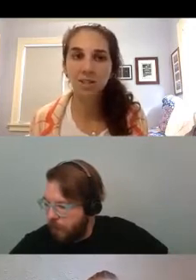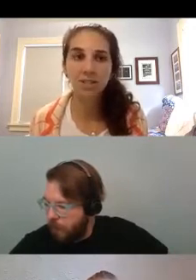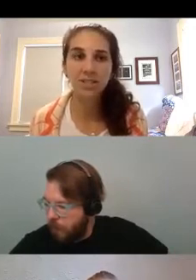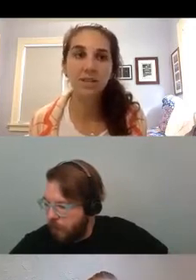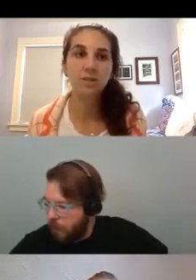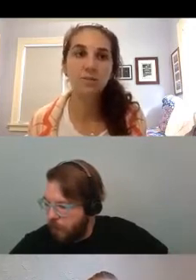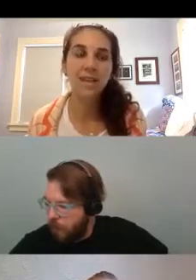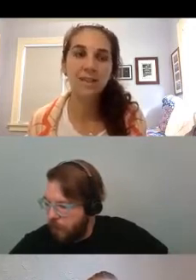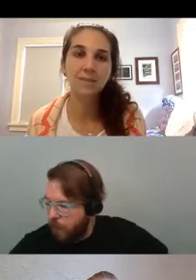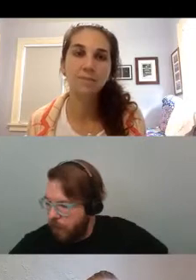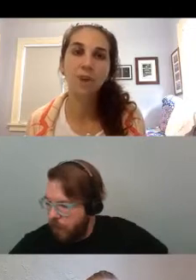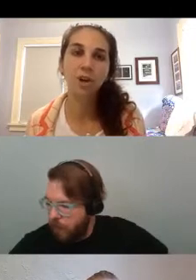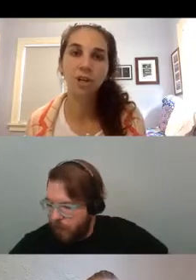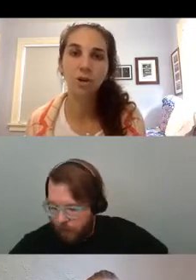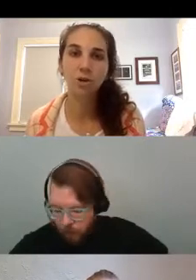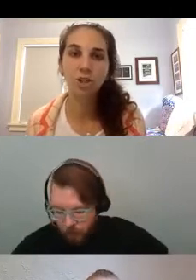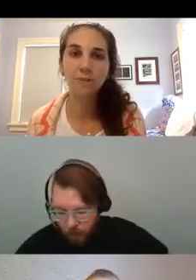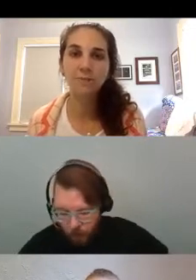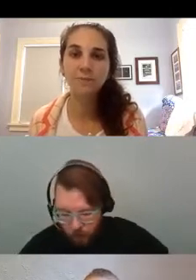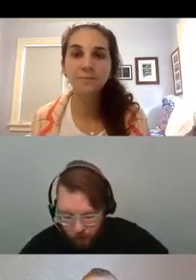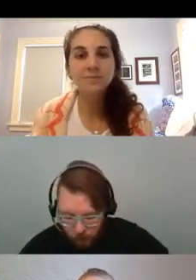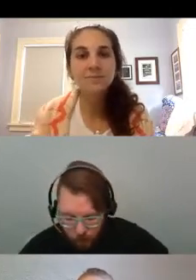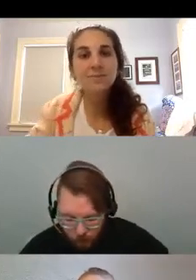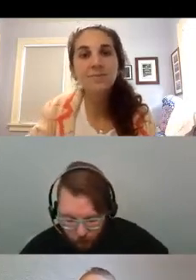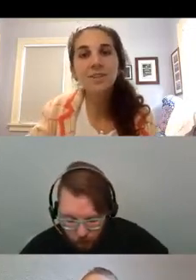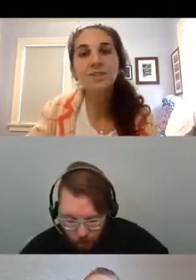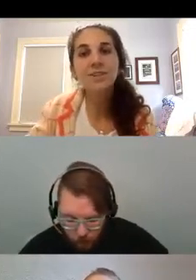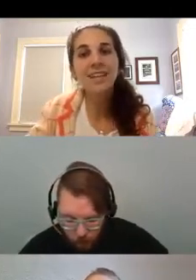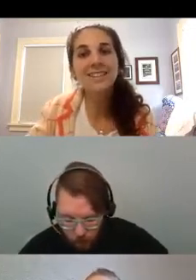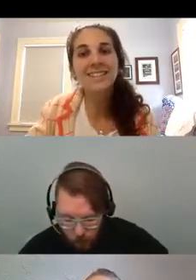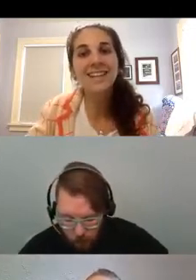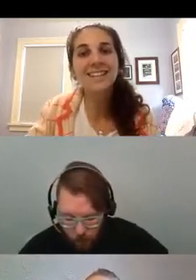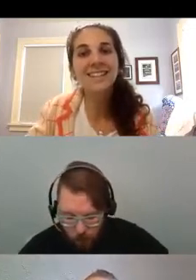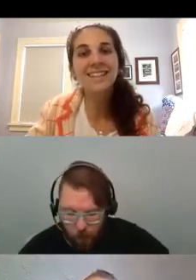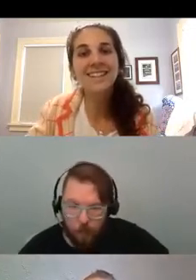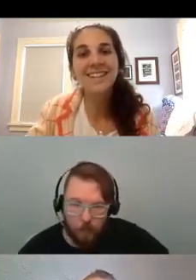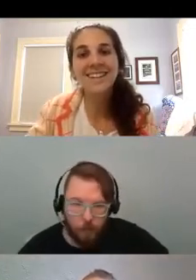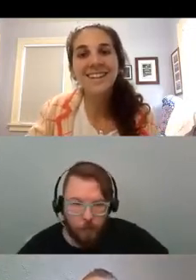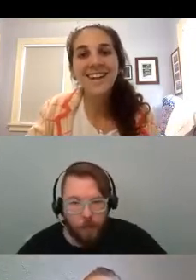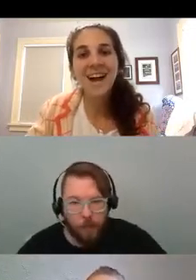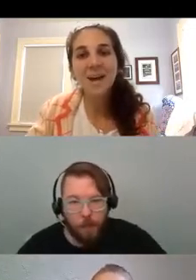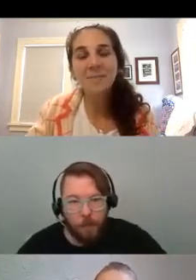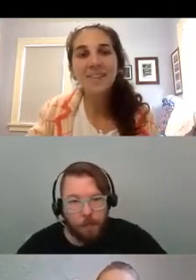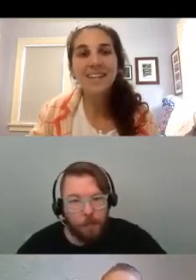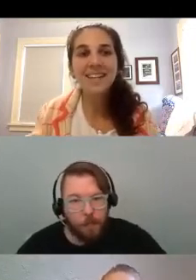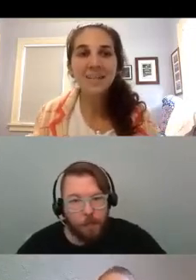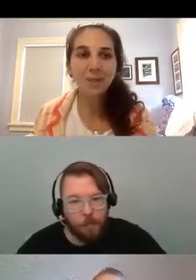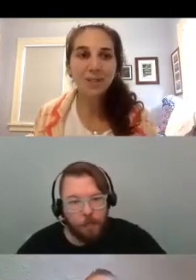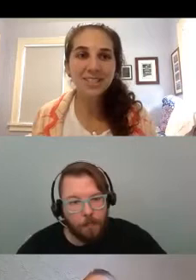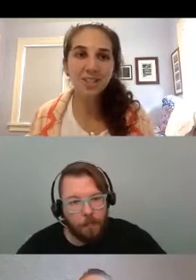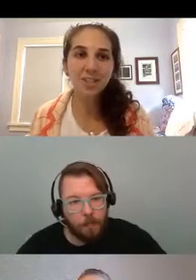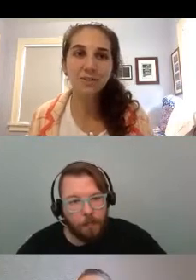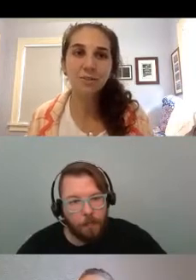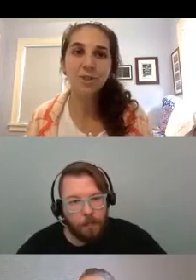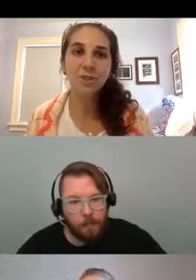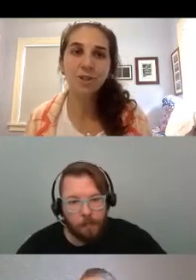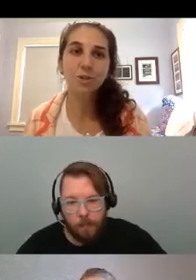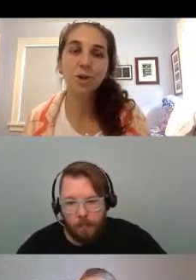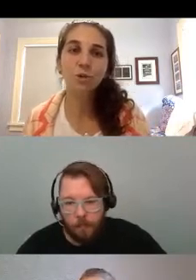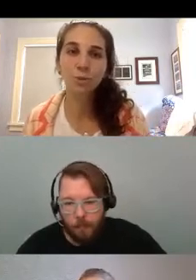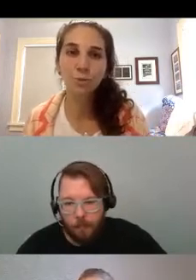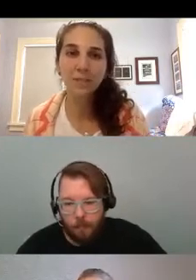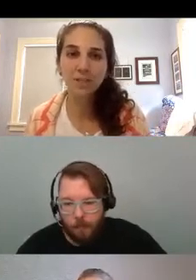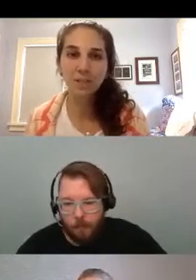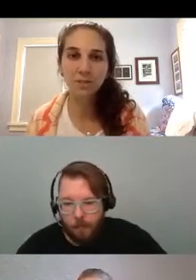their interest and enthusiasm for art and culture. Go to the next slide. The in-person interview was also